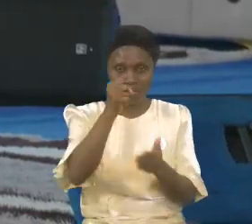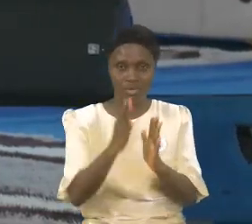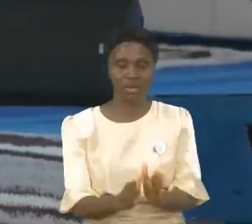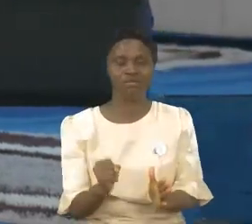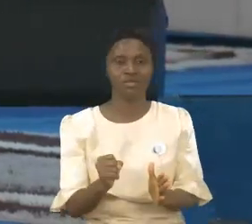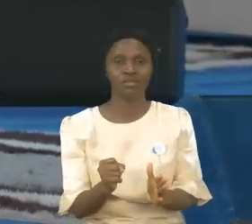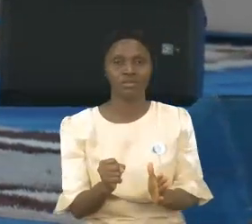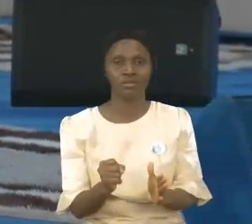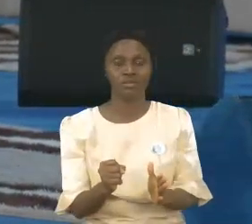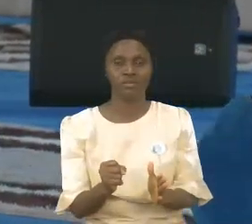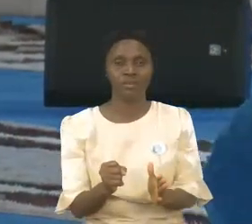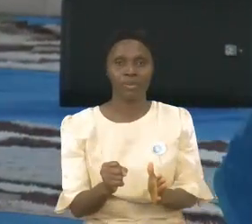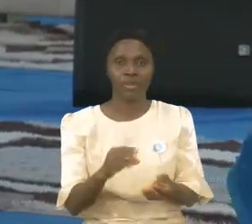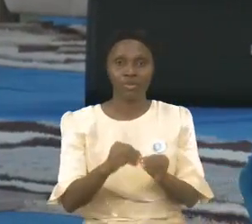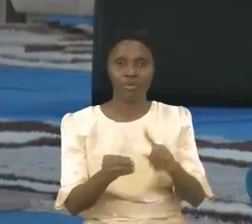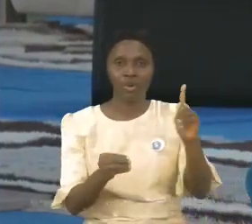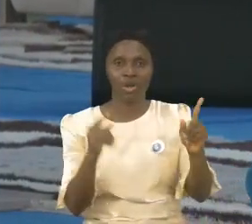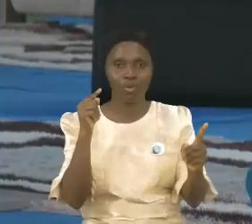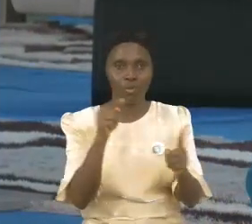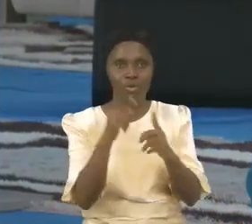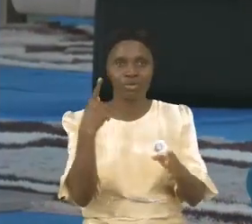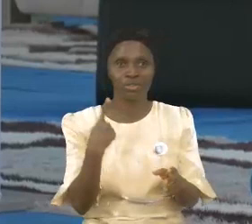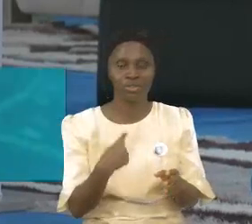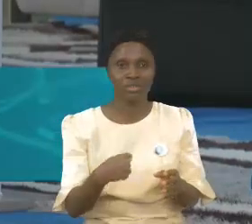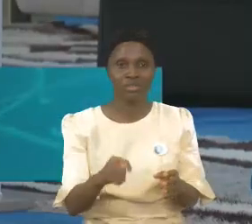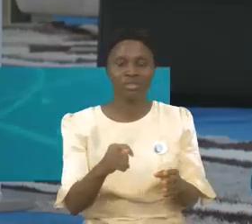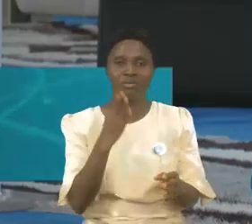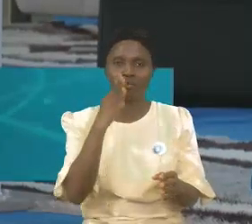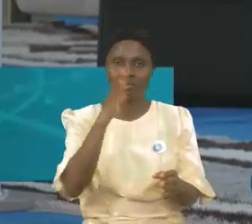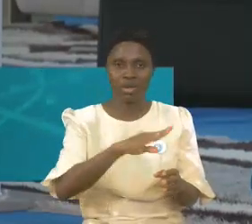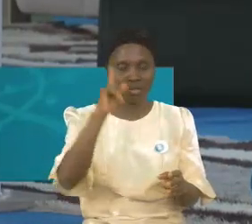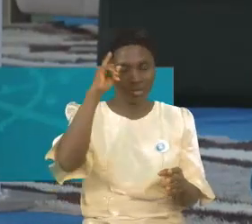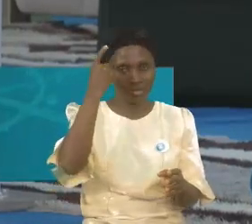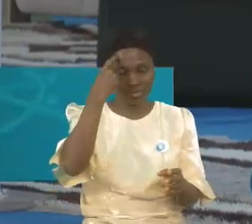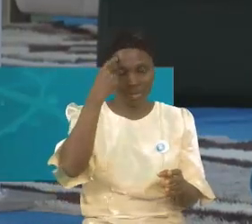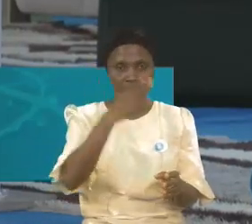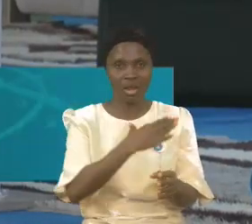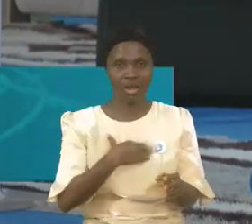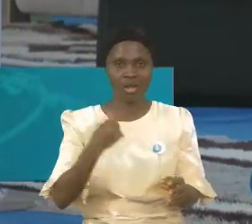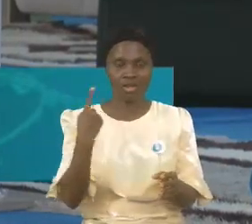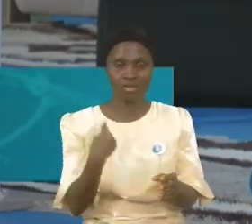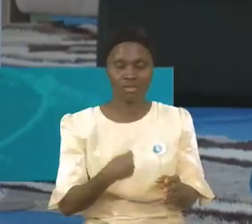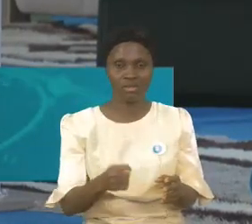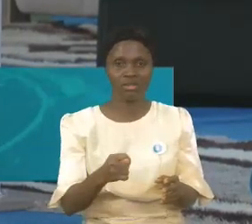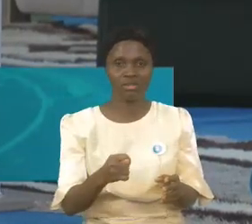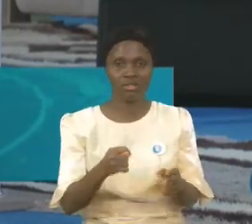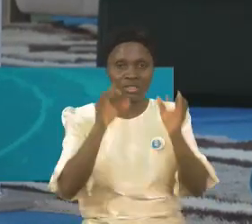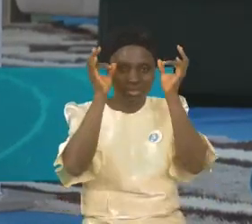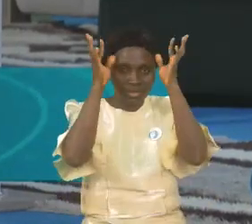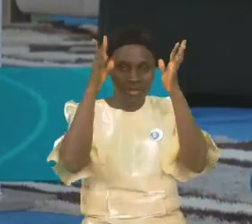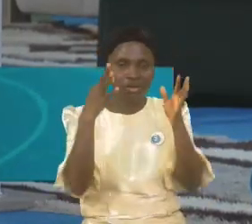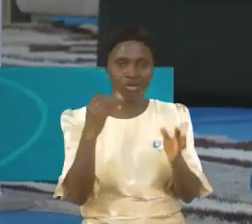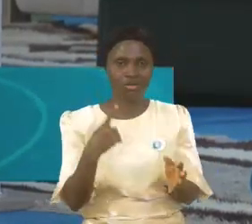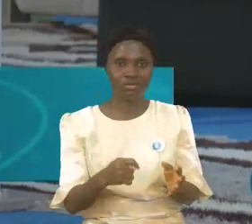at, number one, the tyranny and the terribleness of the godless. All those godless monarchs